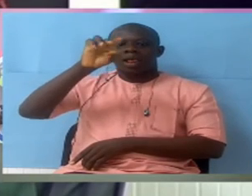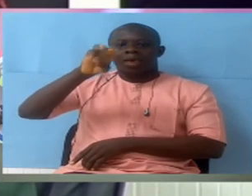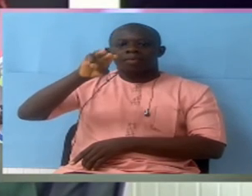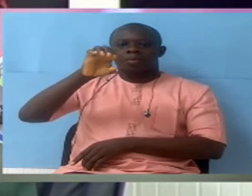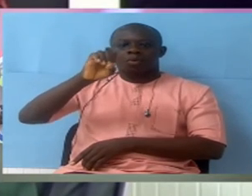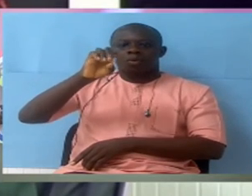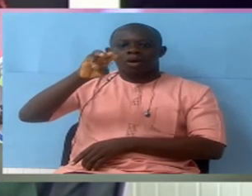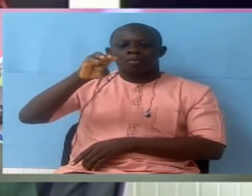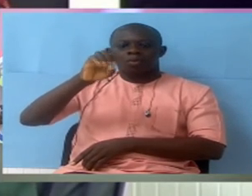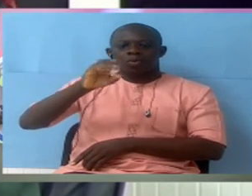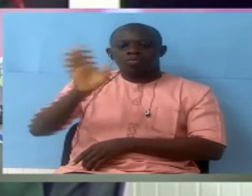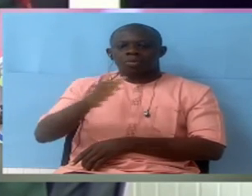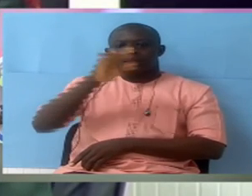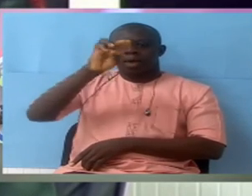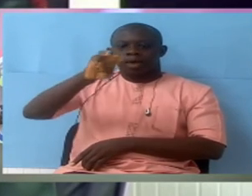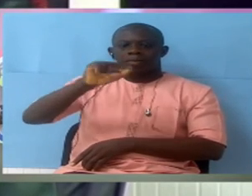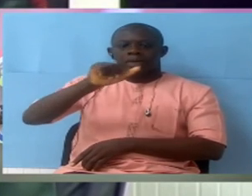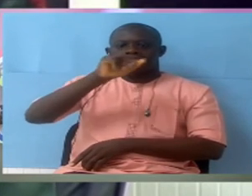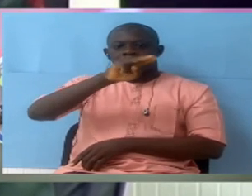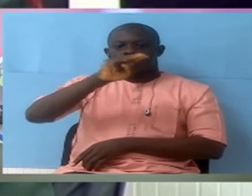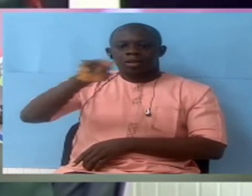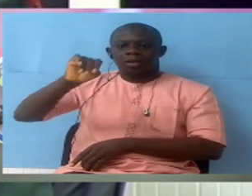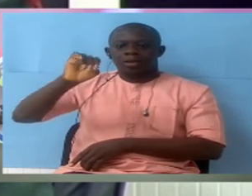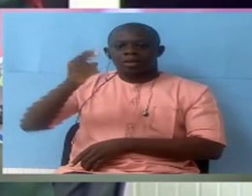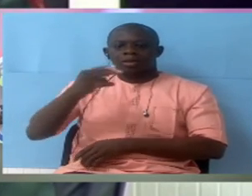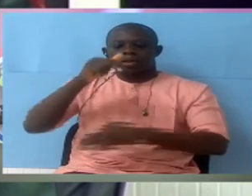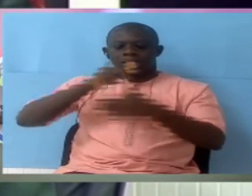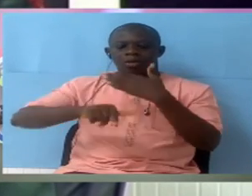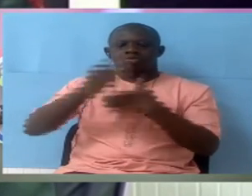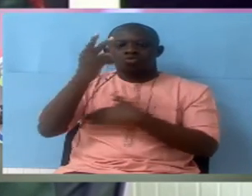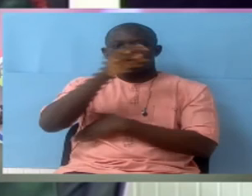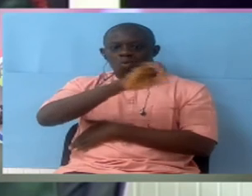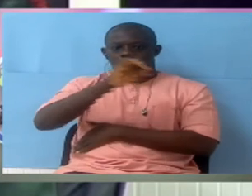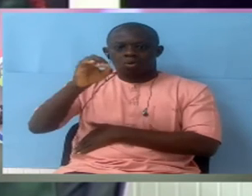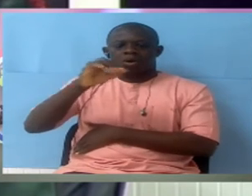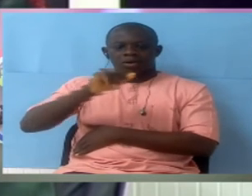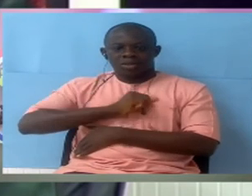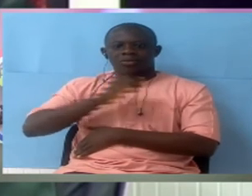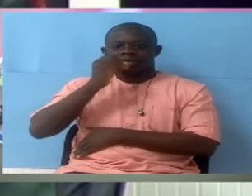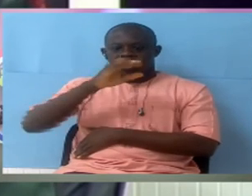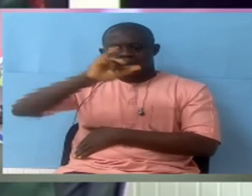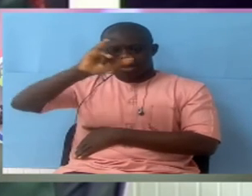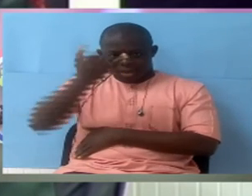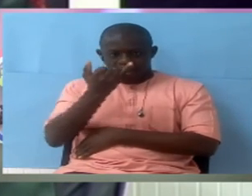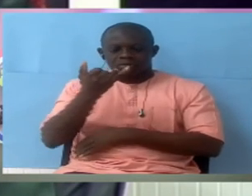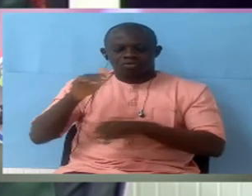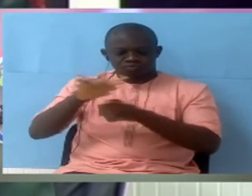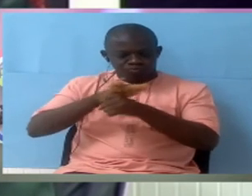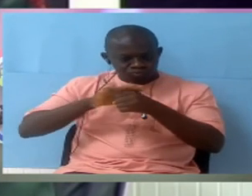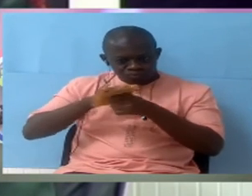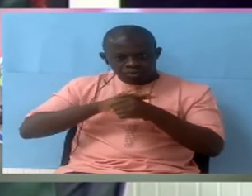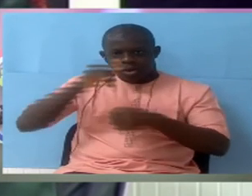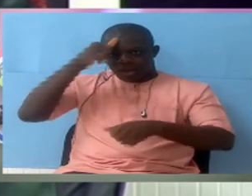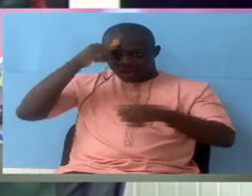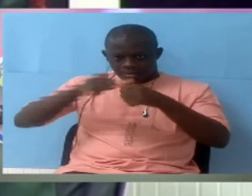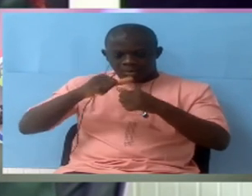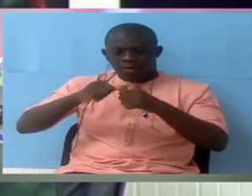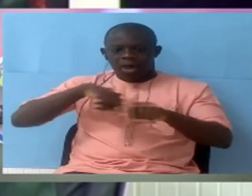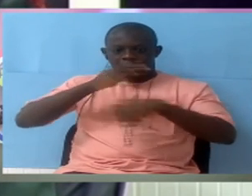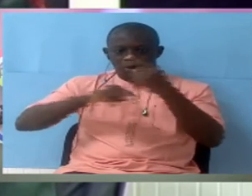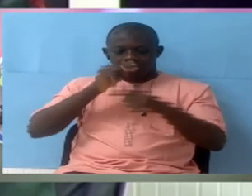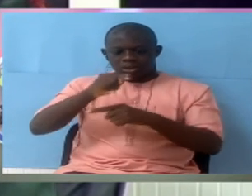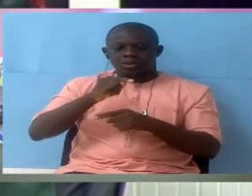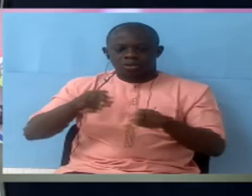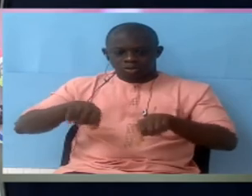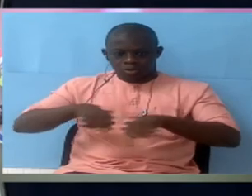I can fully recall. Waaw mën na fatale ko coup d'état bu manki bo nga xamné Alma Momane moko jité won.